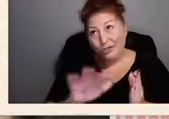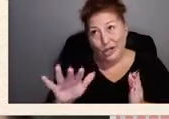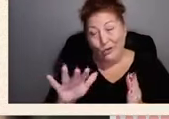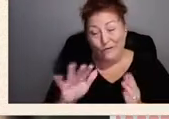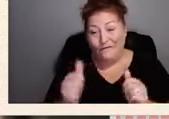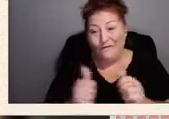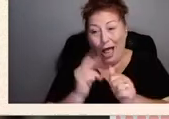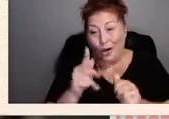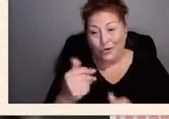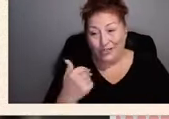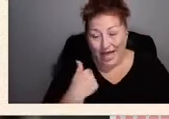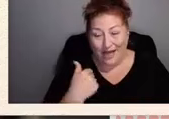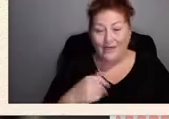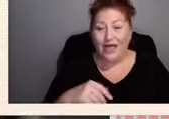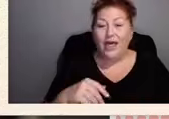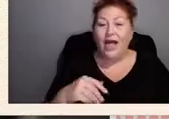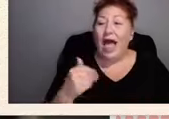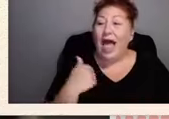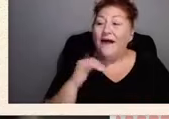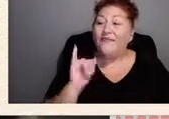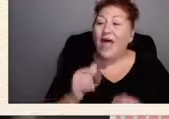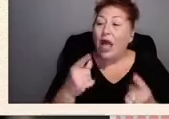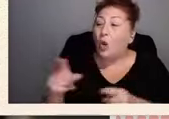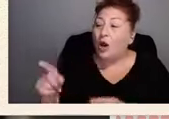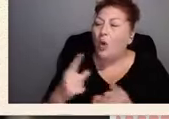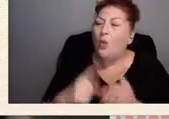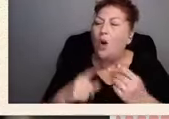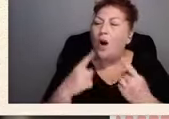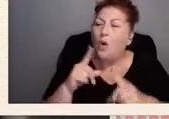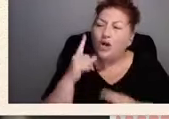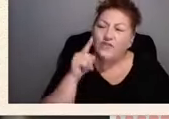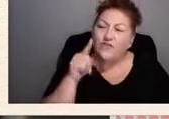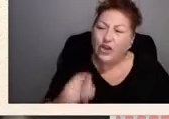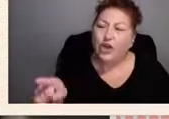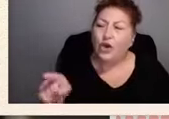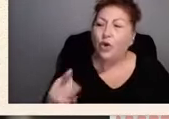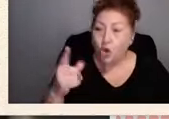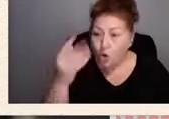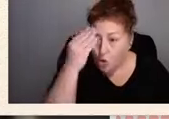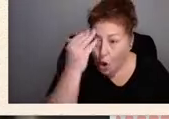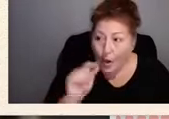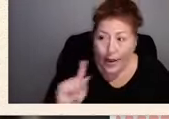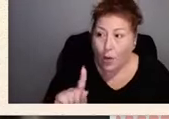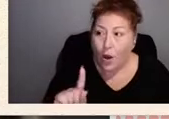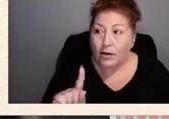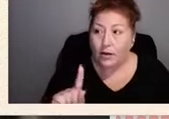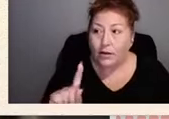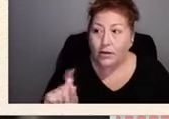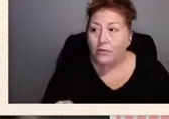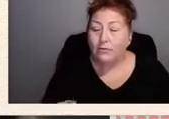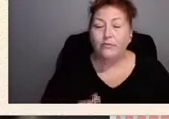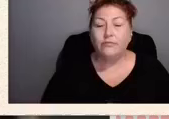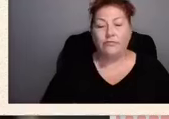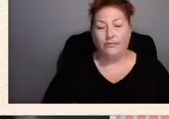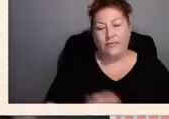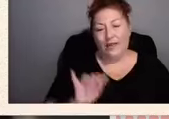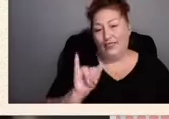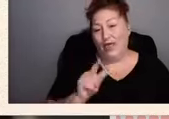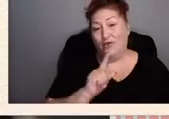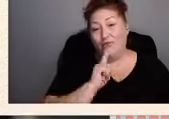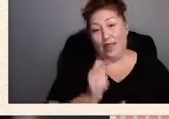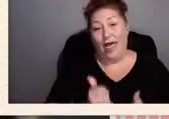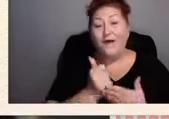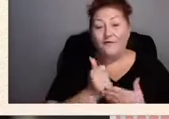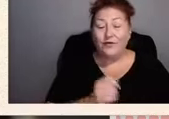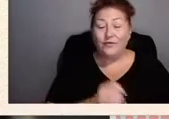on. What's worked for you? Or do you know anybody? Um, that's pretty helpful.